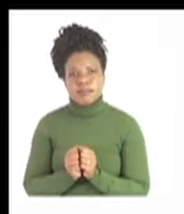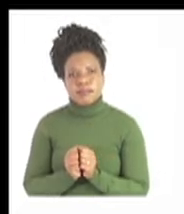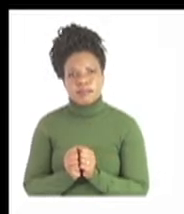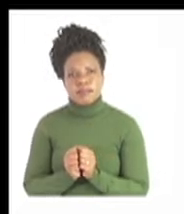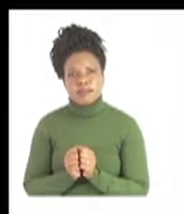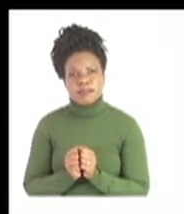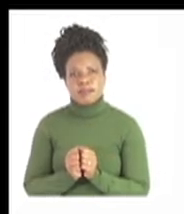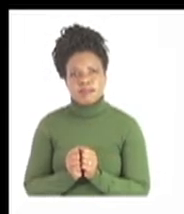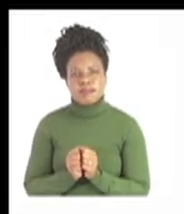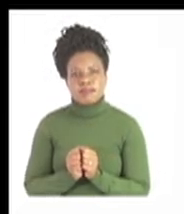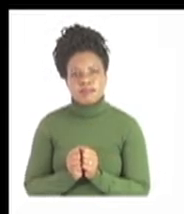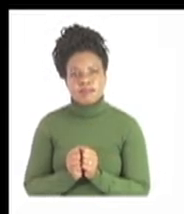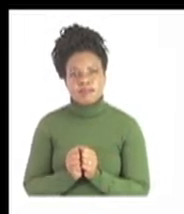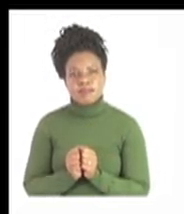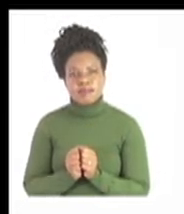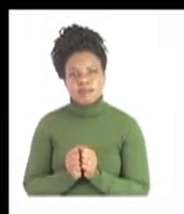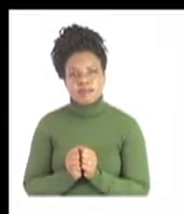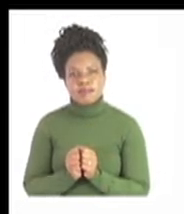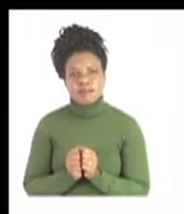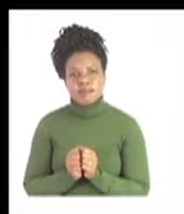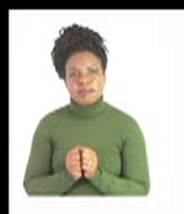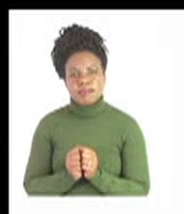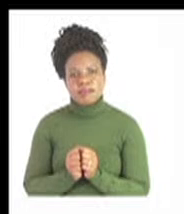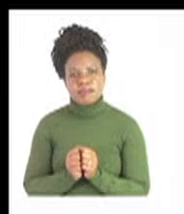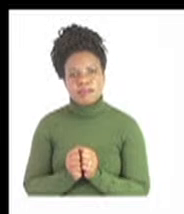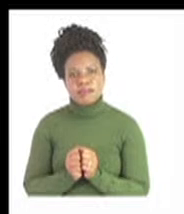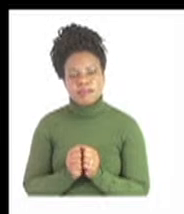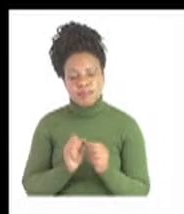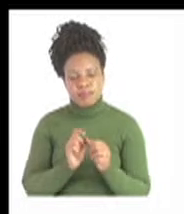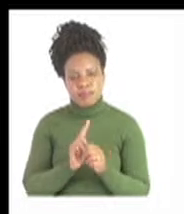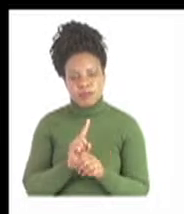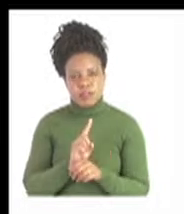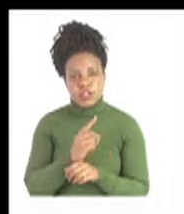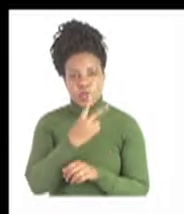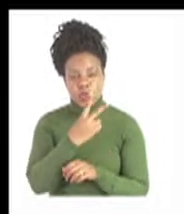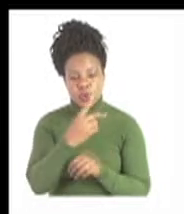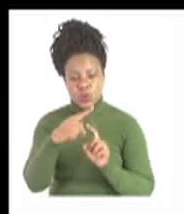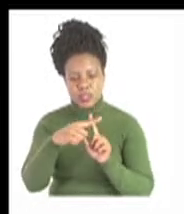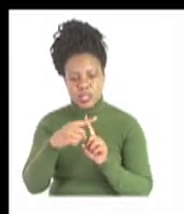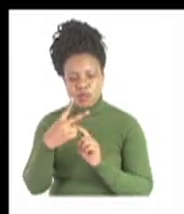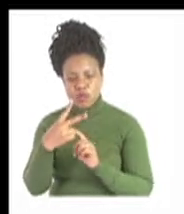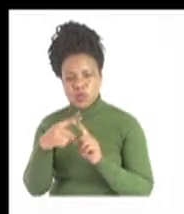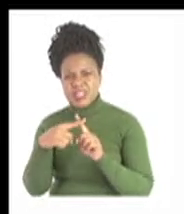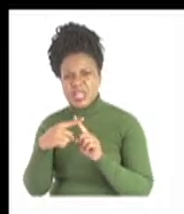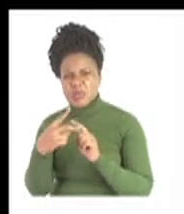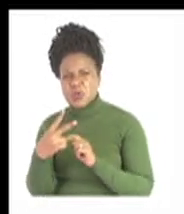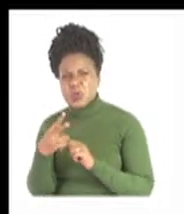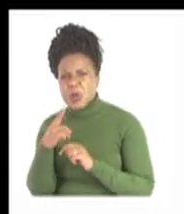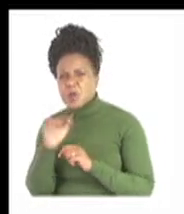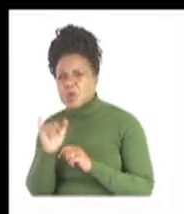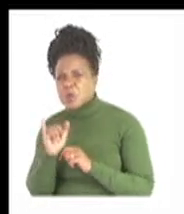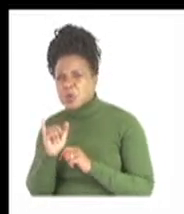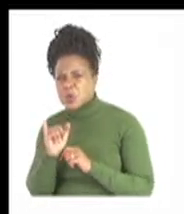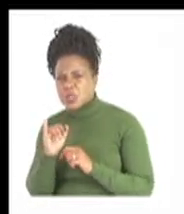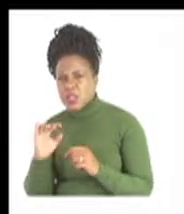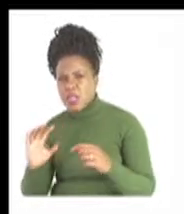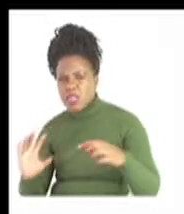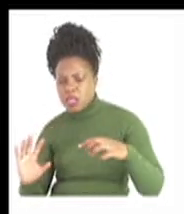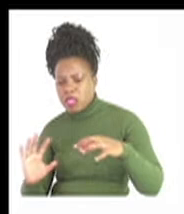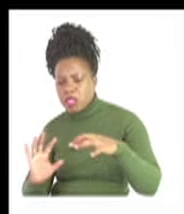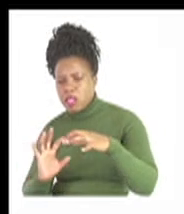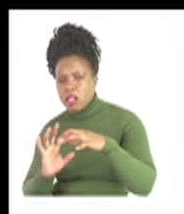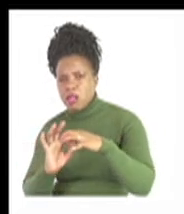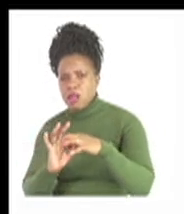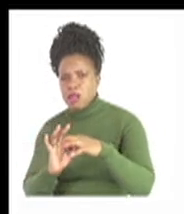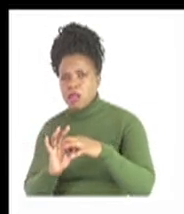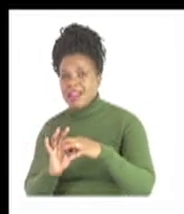right. So if you have the first one with 2 times 2 times 2, what will be